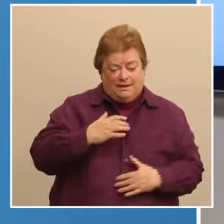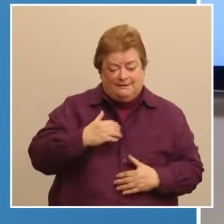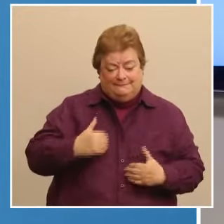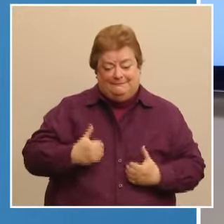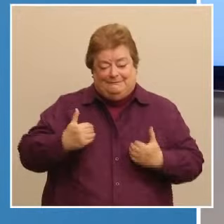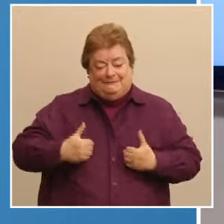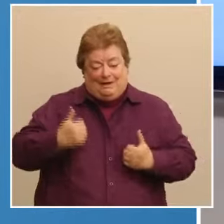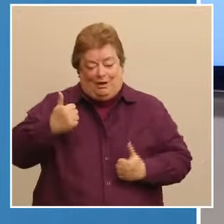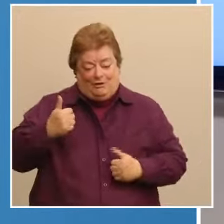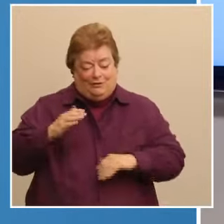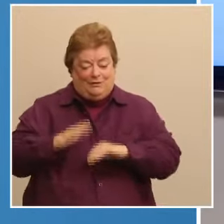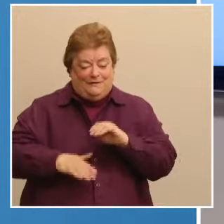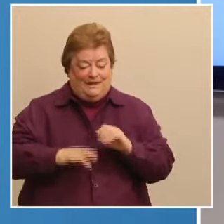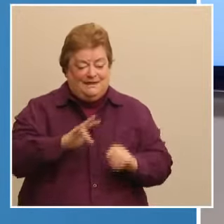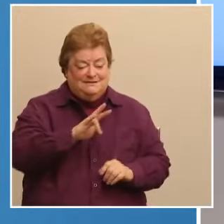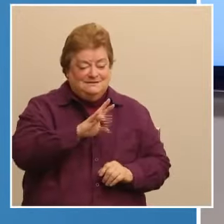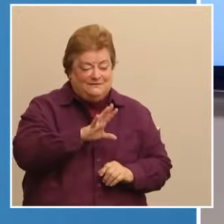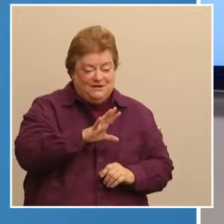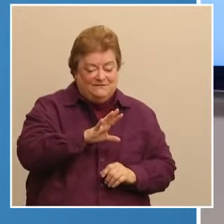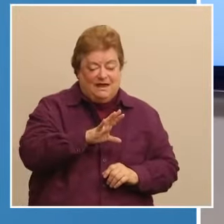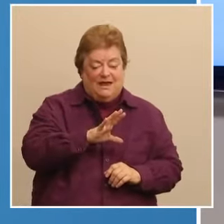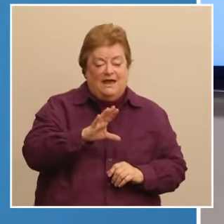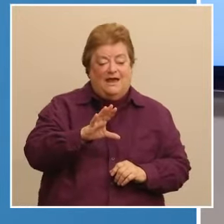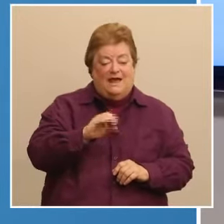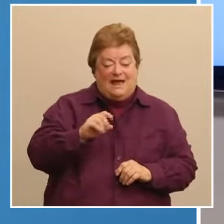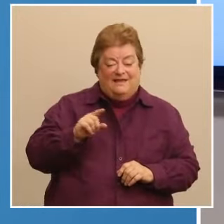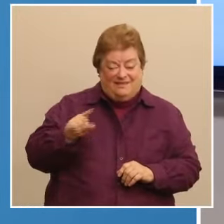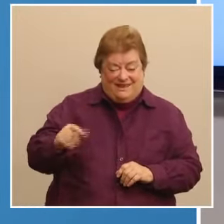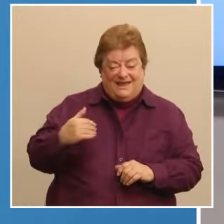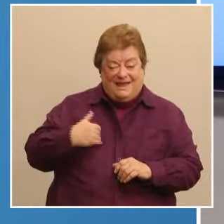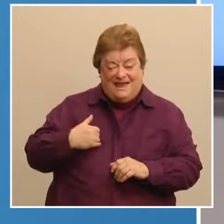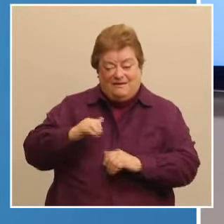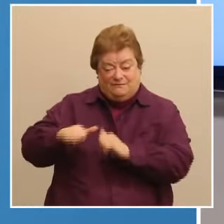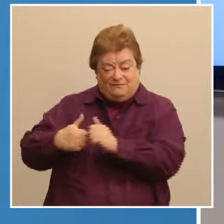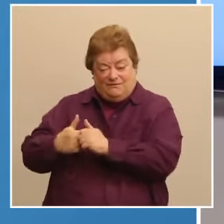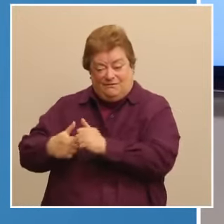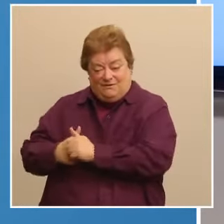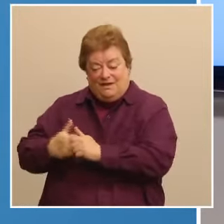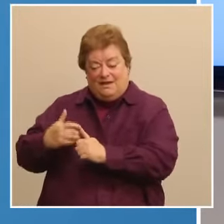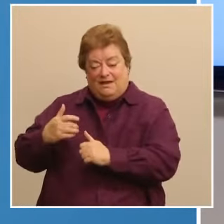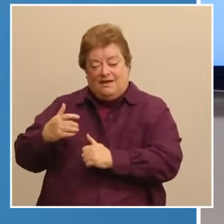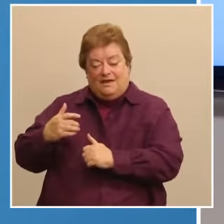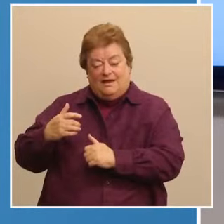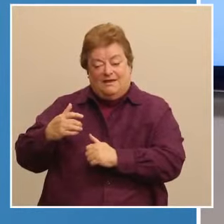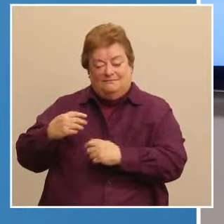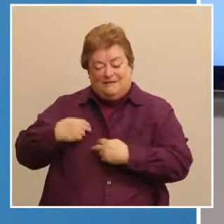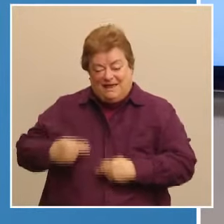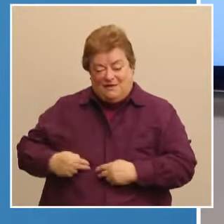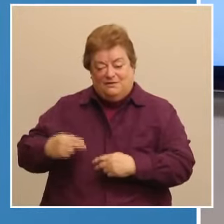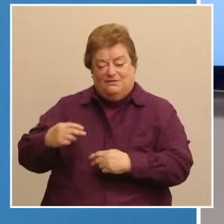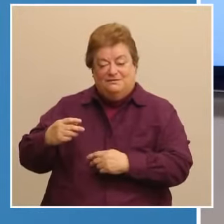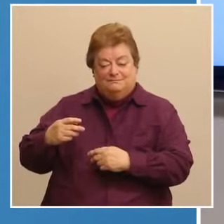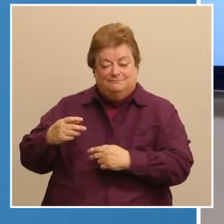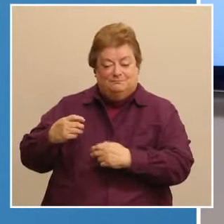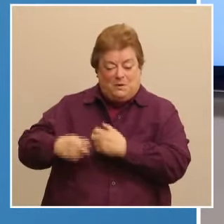than 75 and have health conditions, we do know that age is one of the